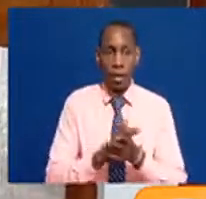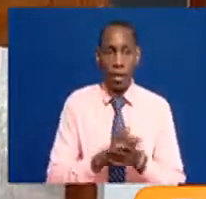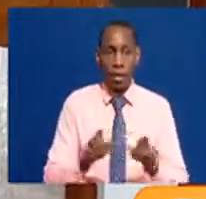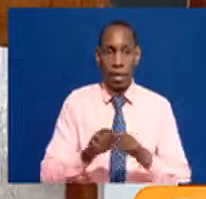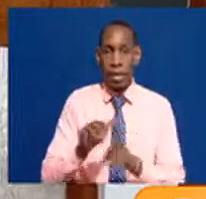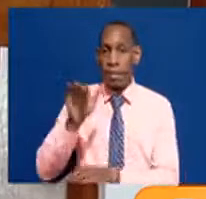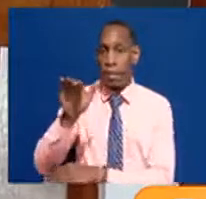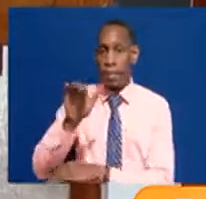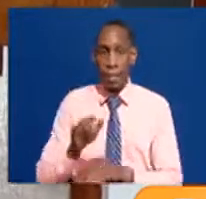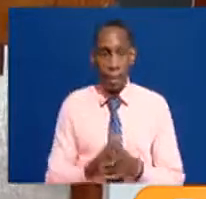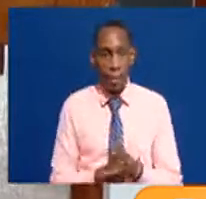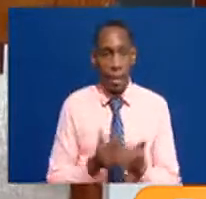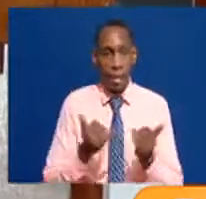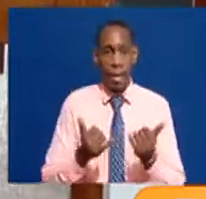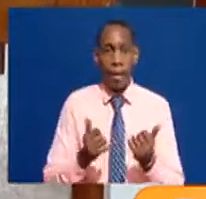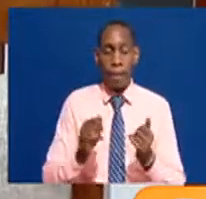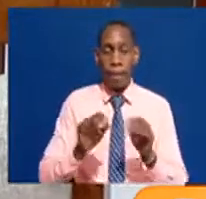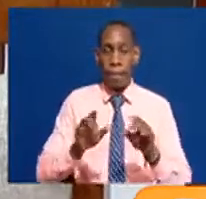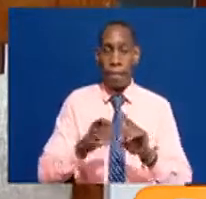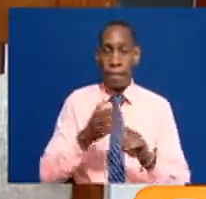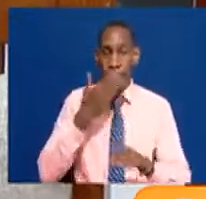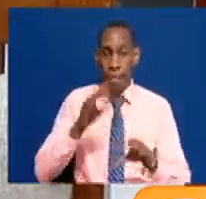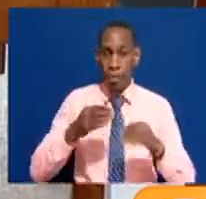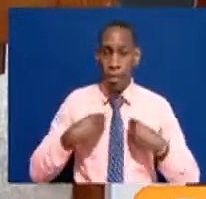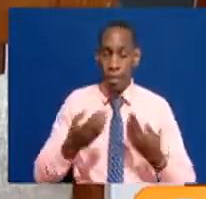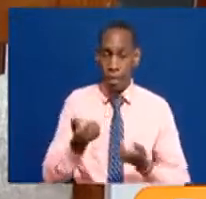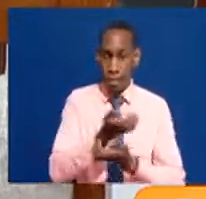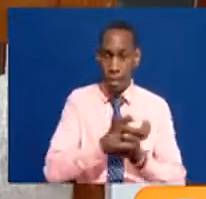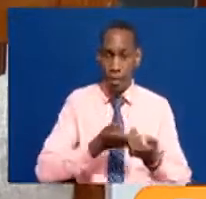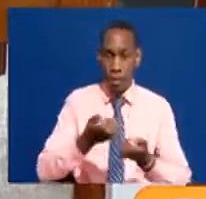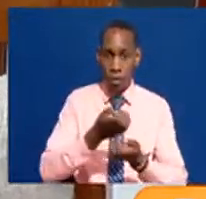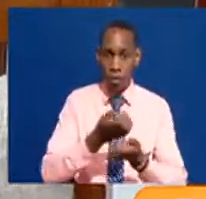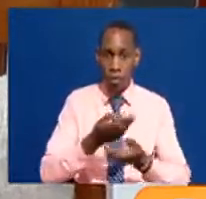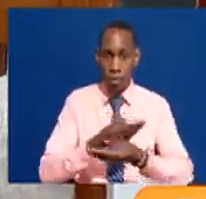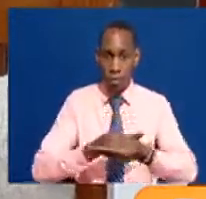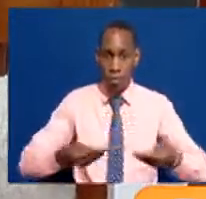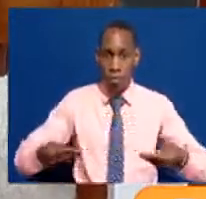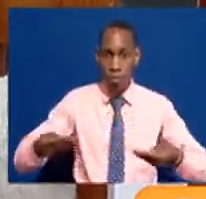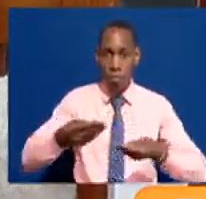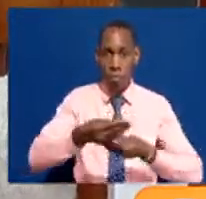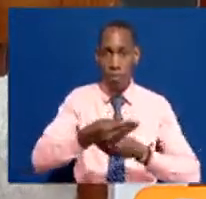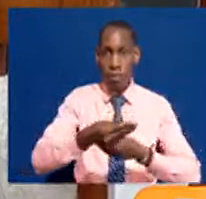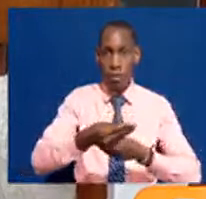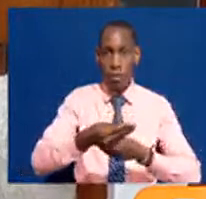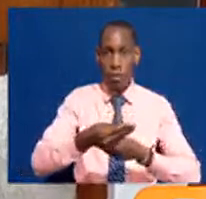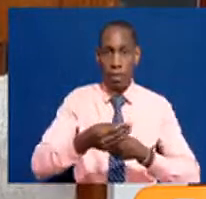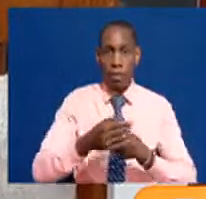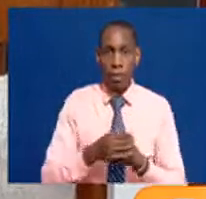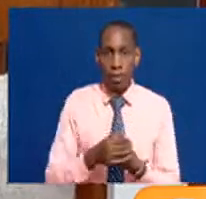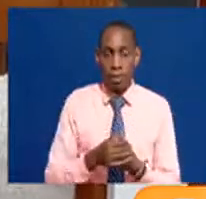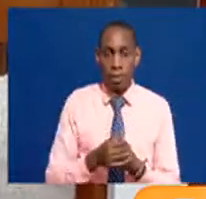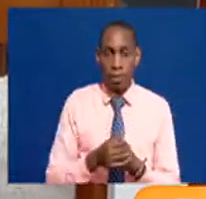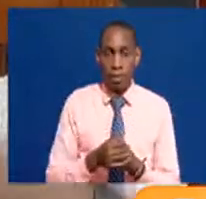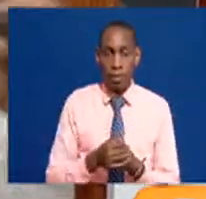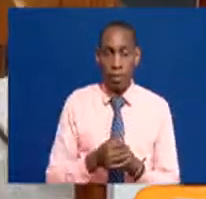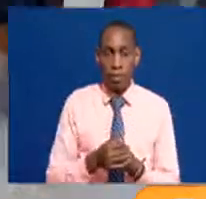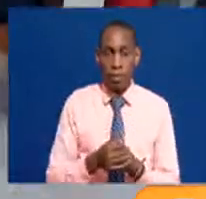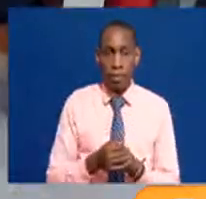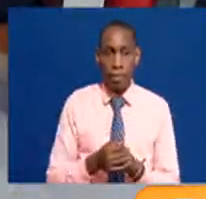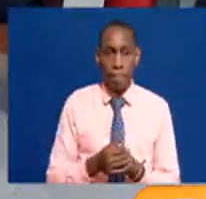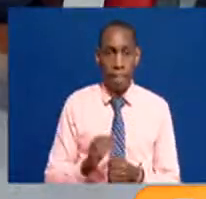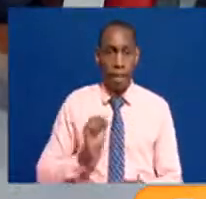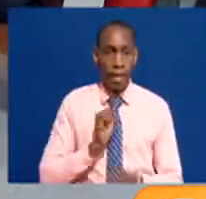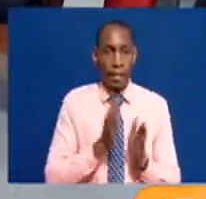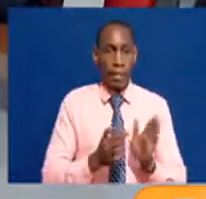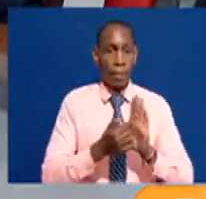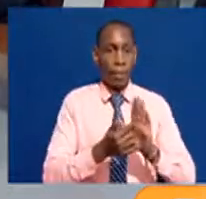Zimbabwe. So you have to allow the economy to exchange without so much stress and strain. All right, Senator, what do you